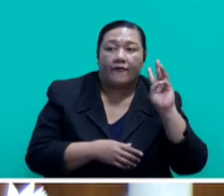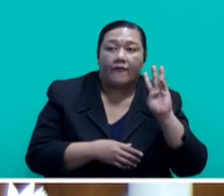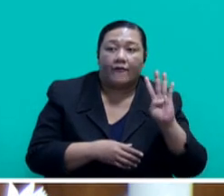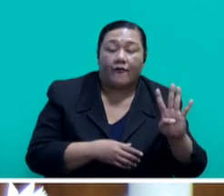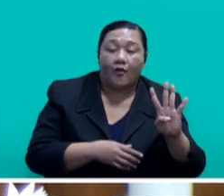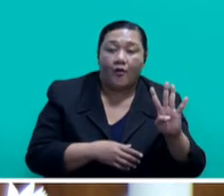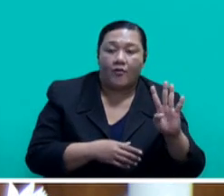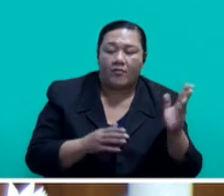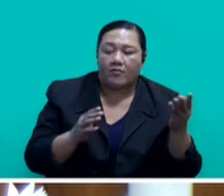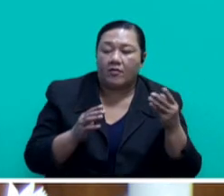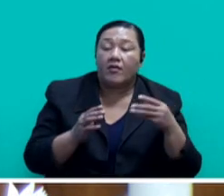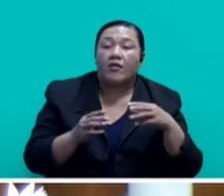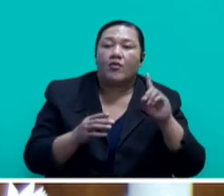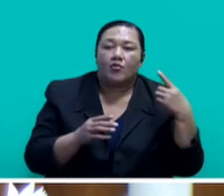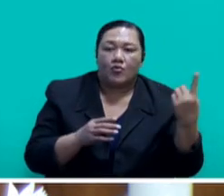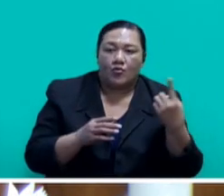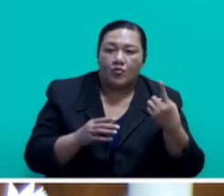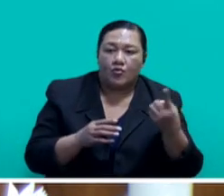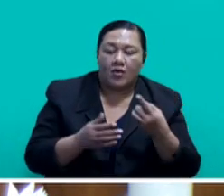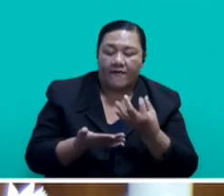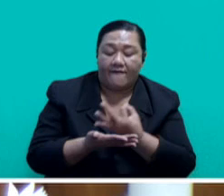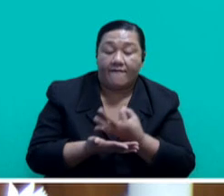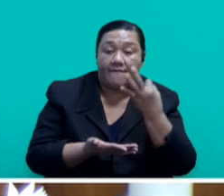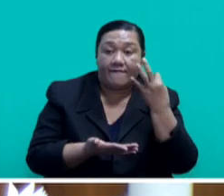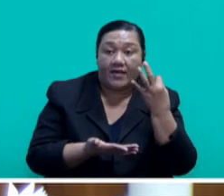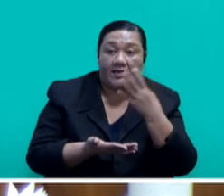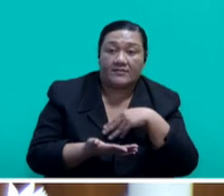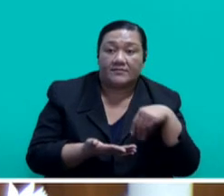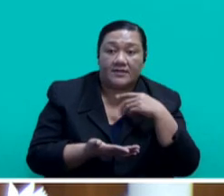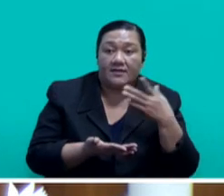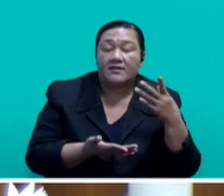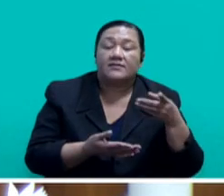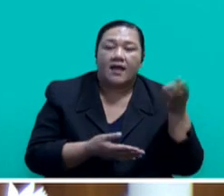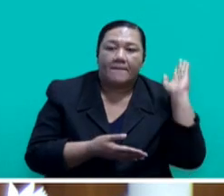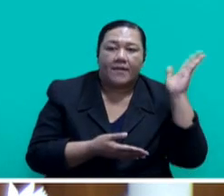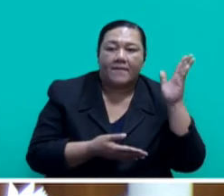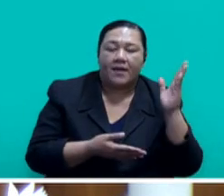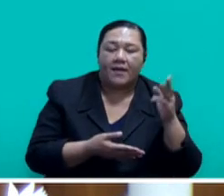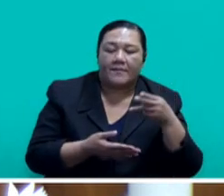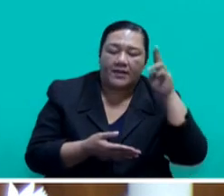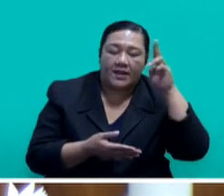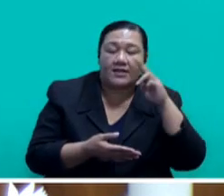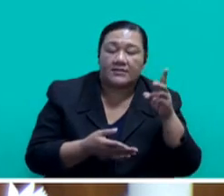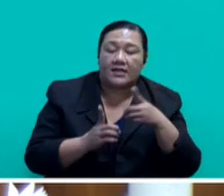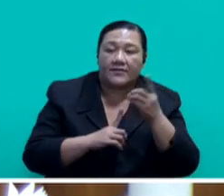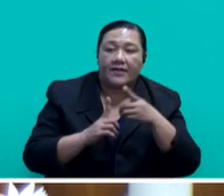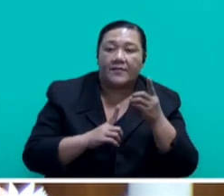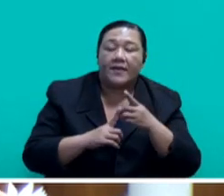Honourable Deputy Prime Minister and Minister for Finance, Strategic Planning, National Development and